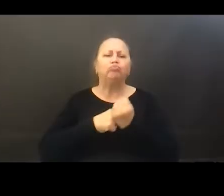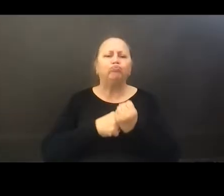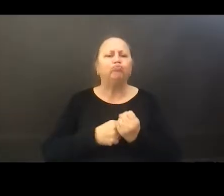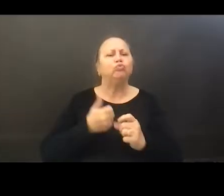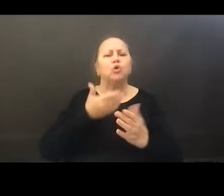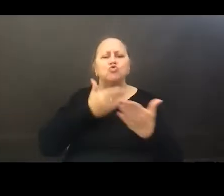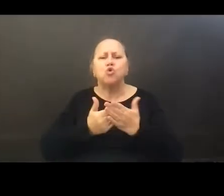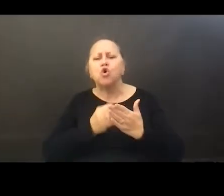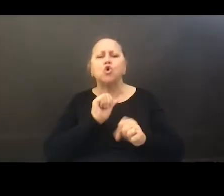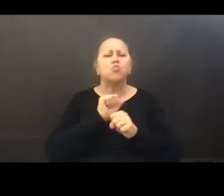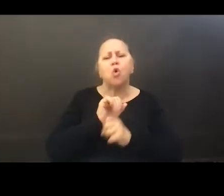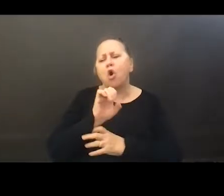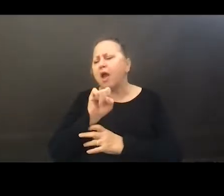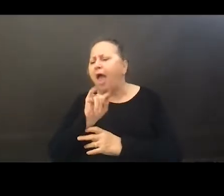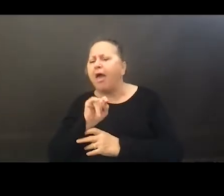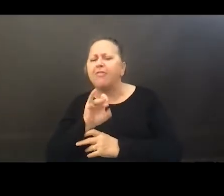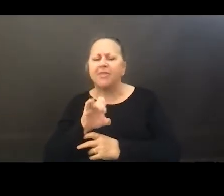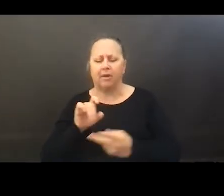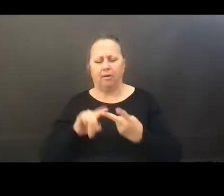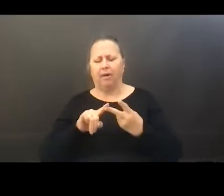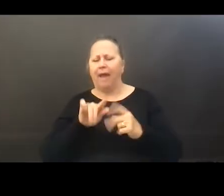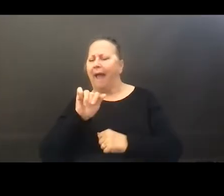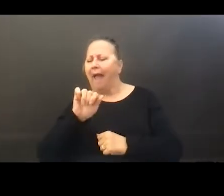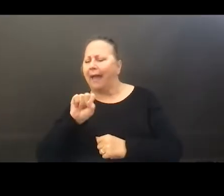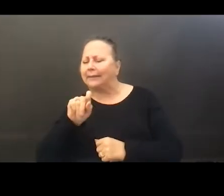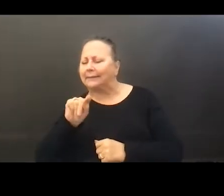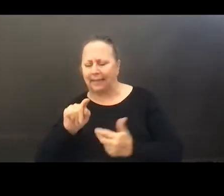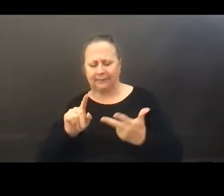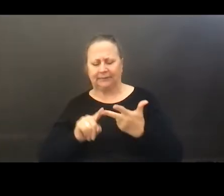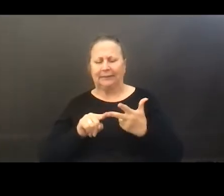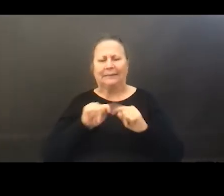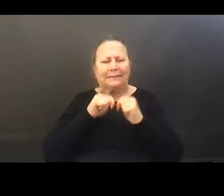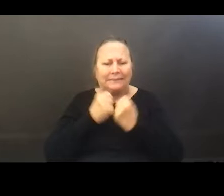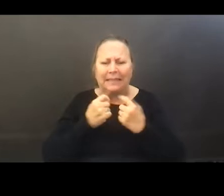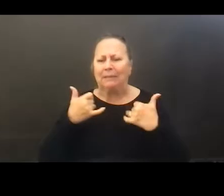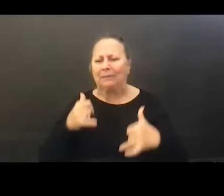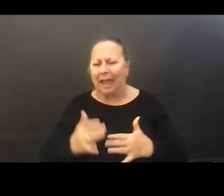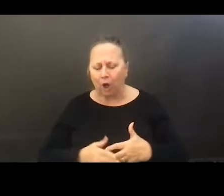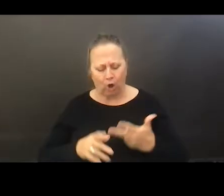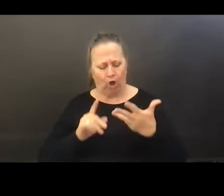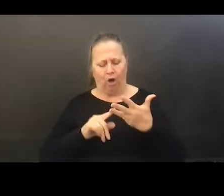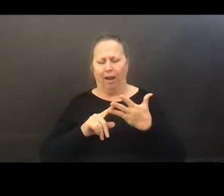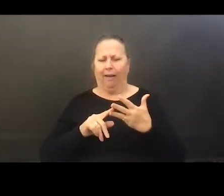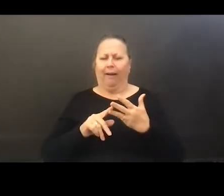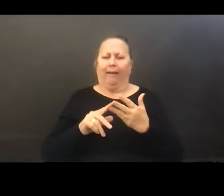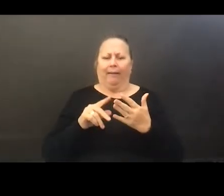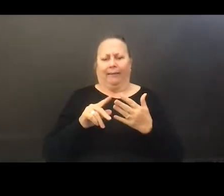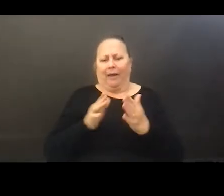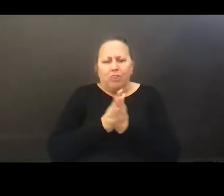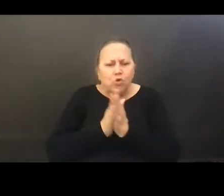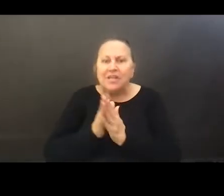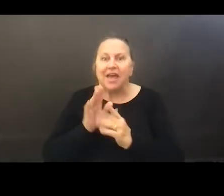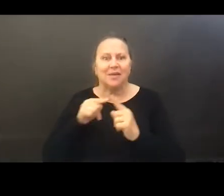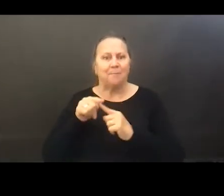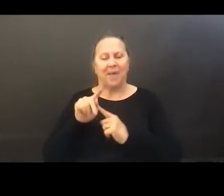ethic, your assets, you're a team player, a good communicator, your enthusiasm about Tesla